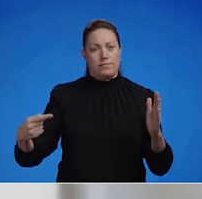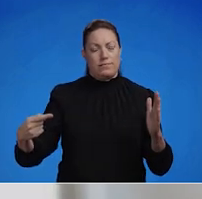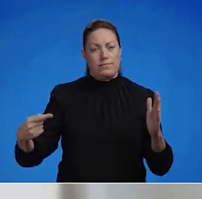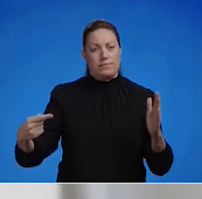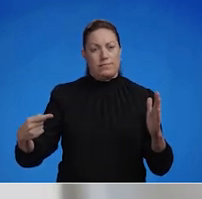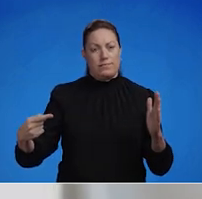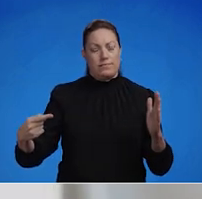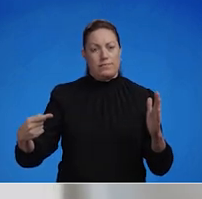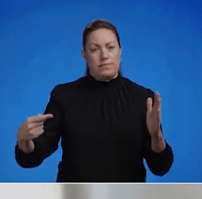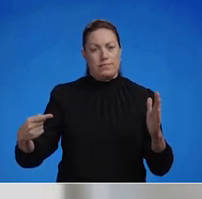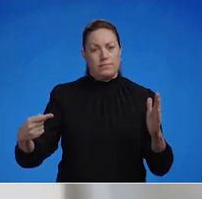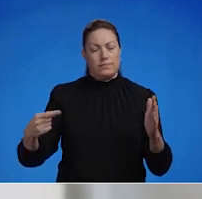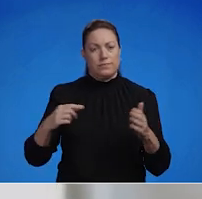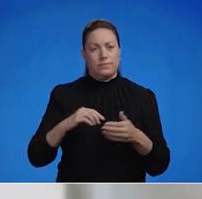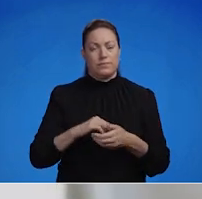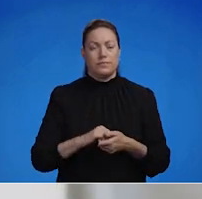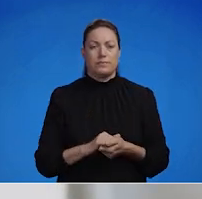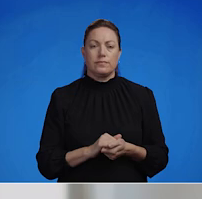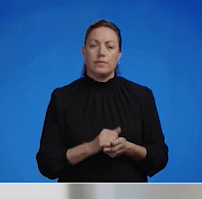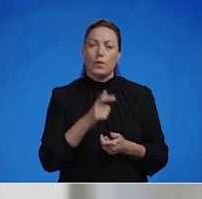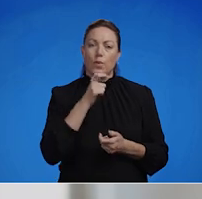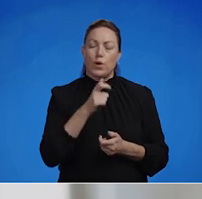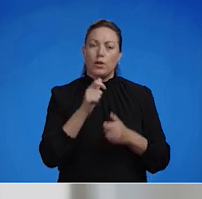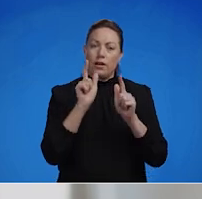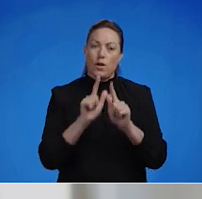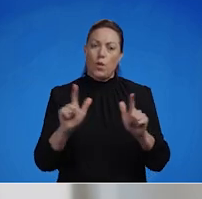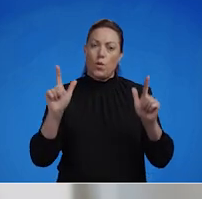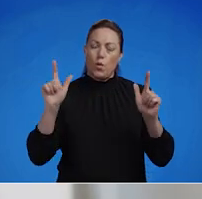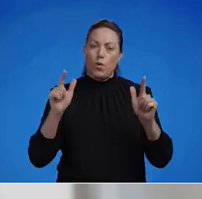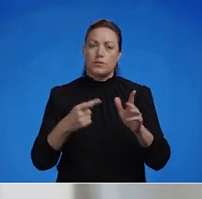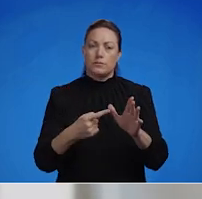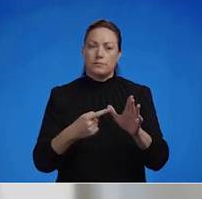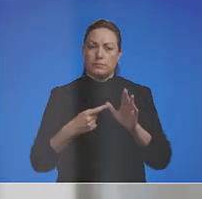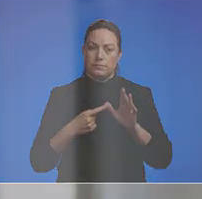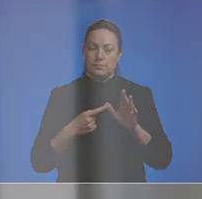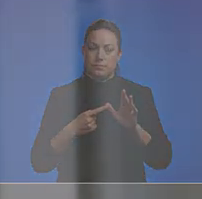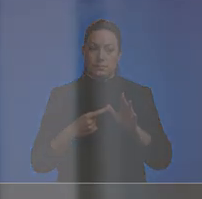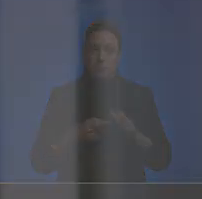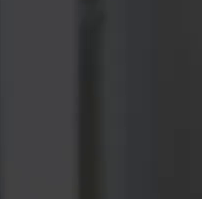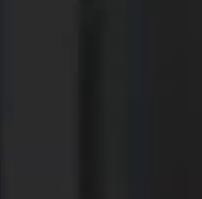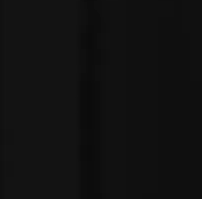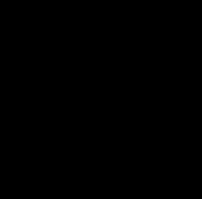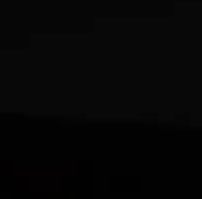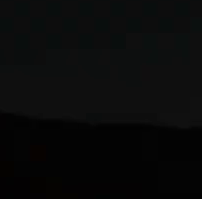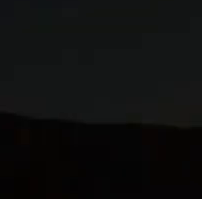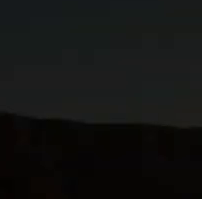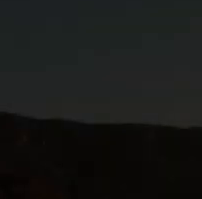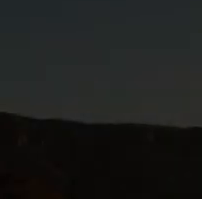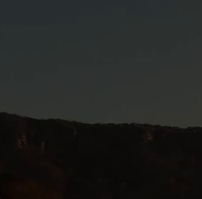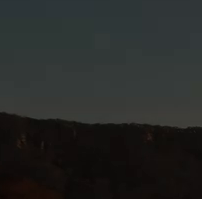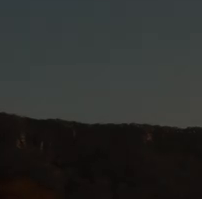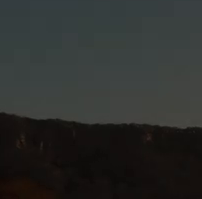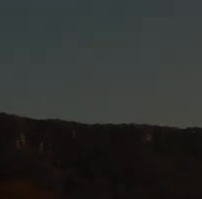The word of the Lord. Thanks be to God.